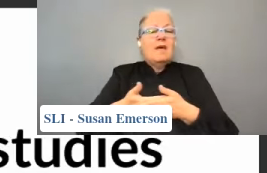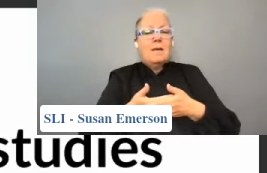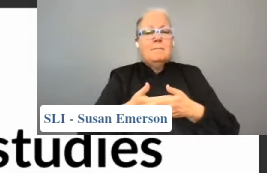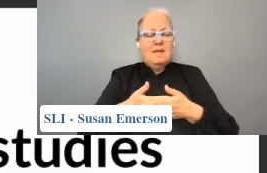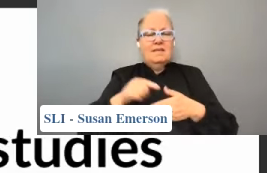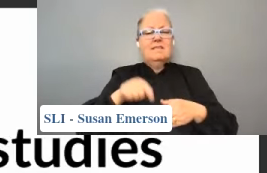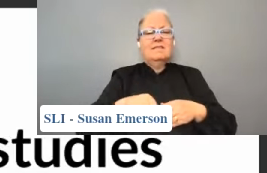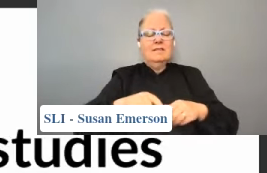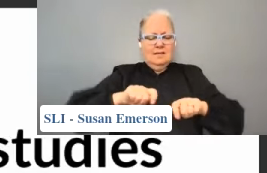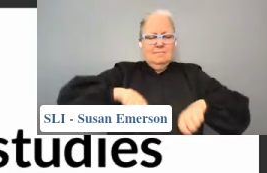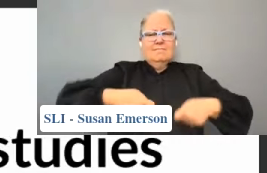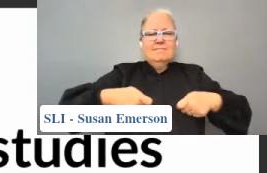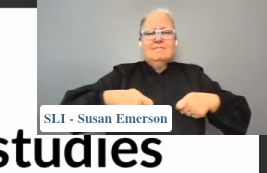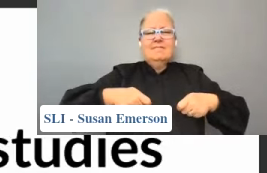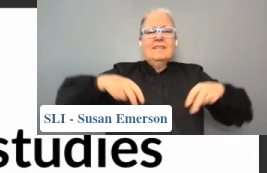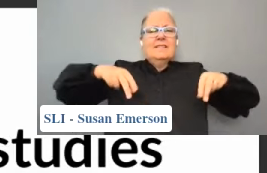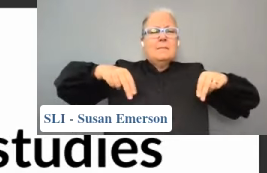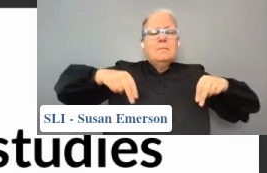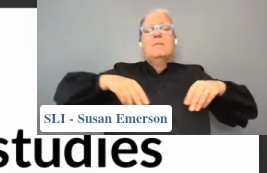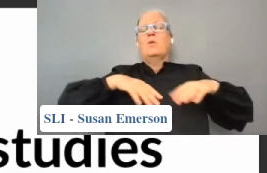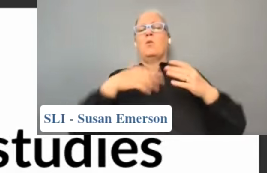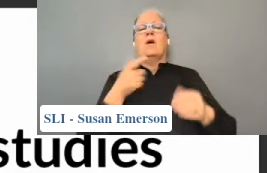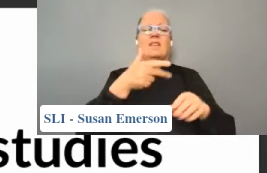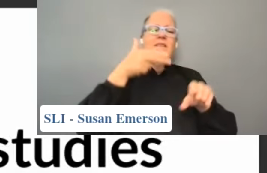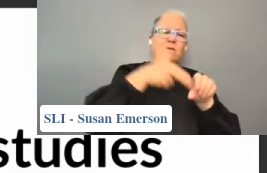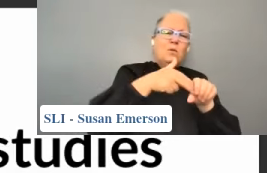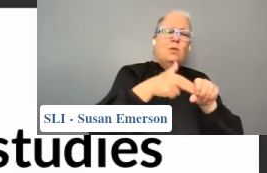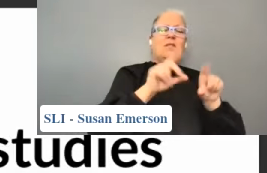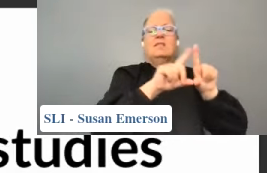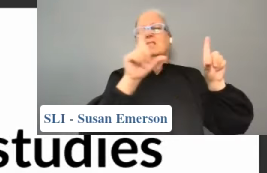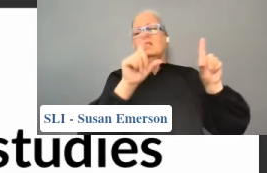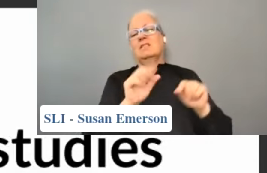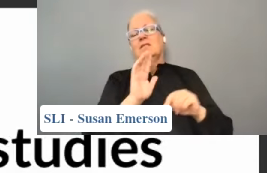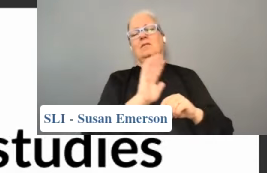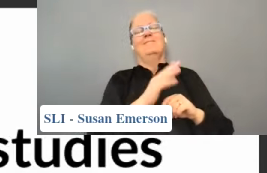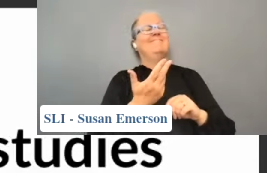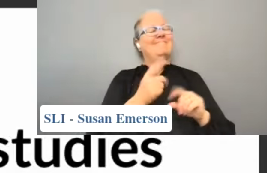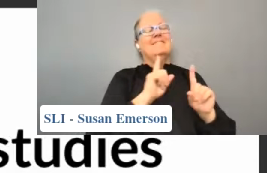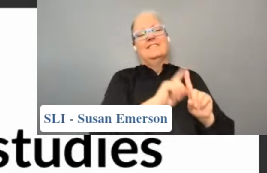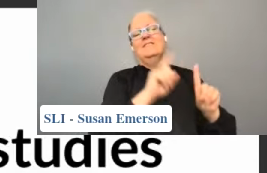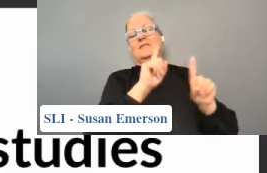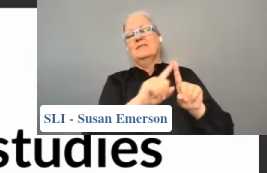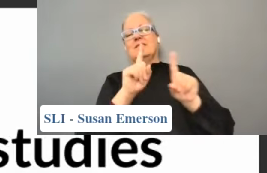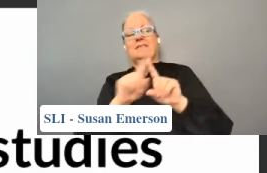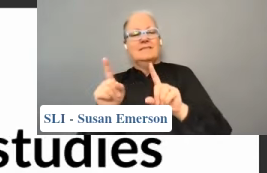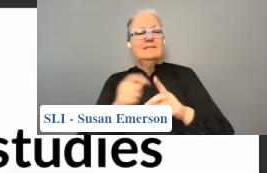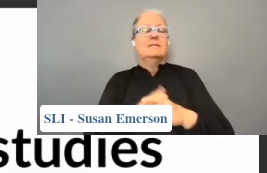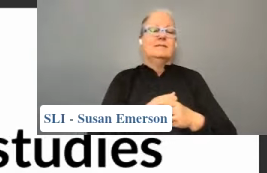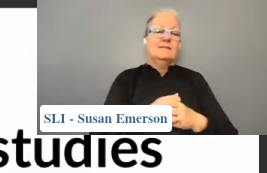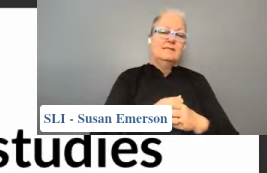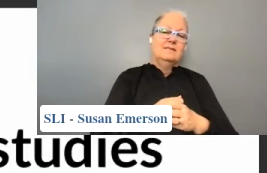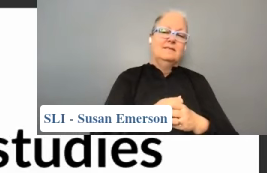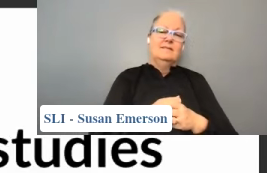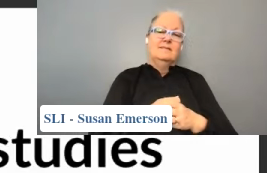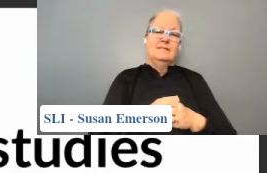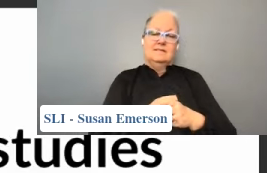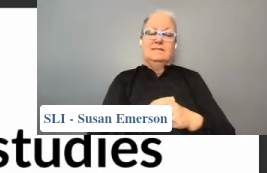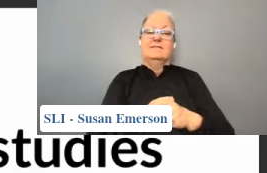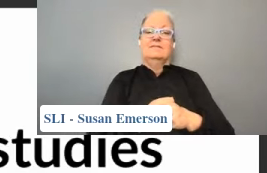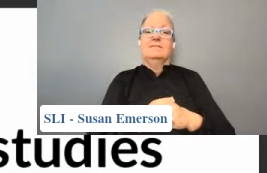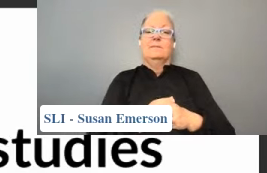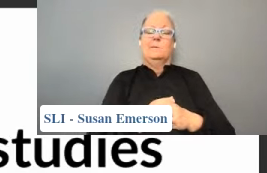fuel subsidies, for example. Public works programs that are tied into sort of the labor policy as well in a given